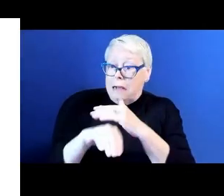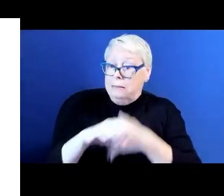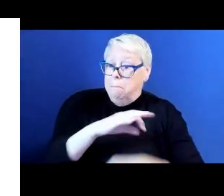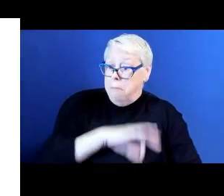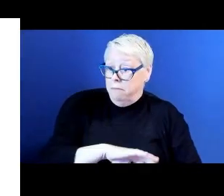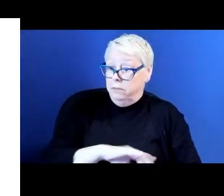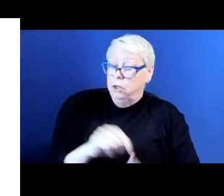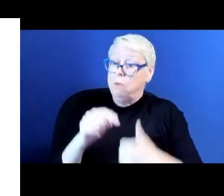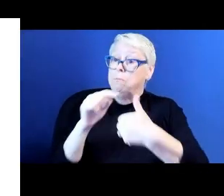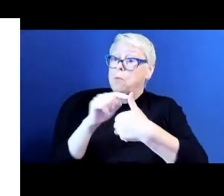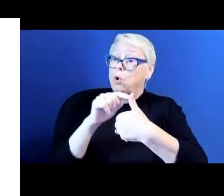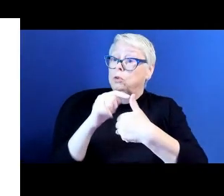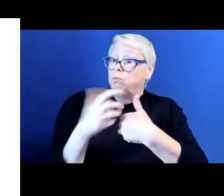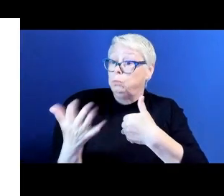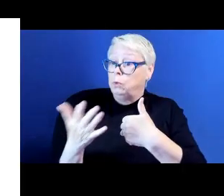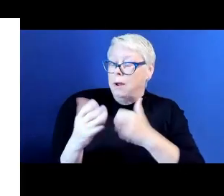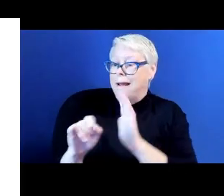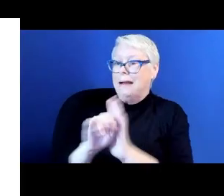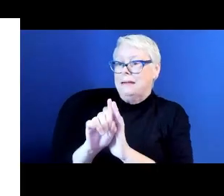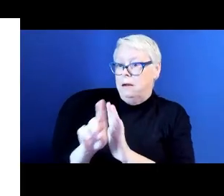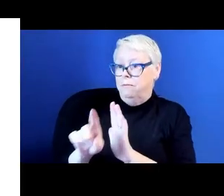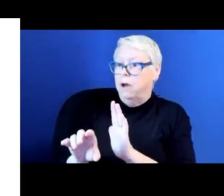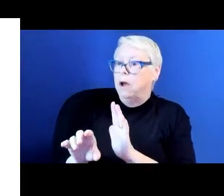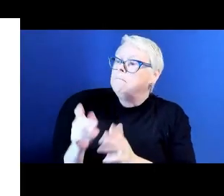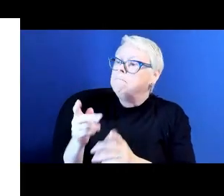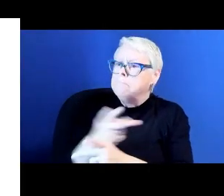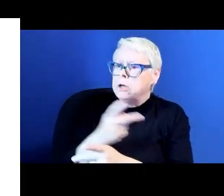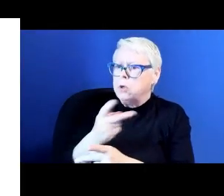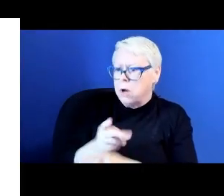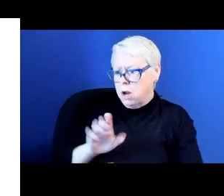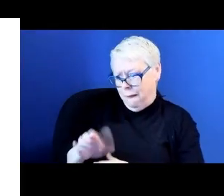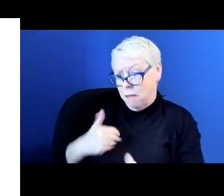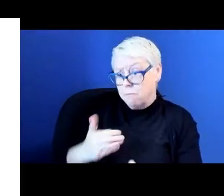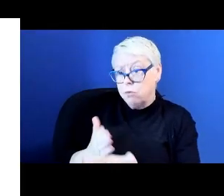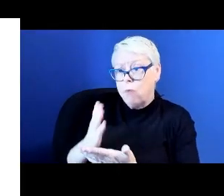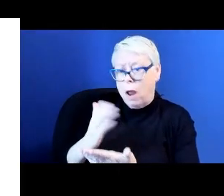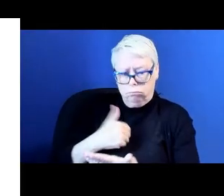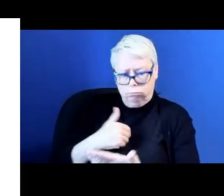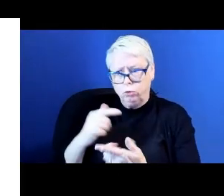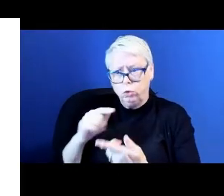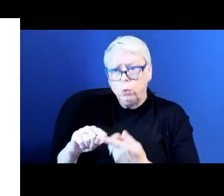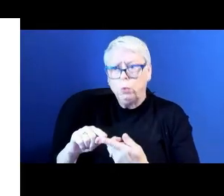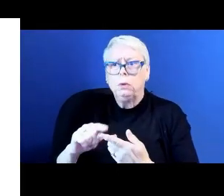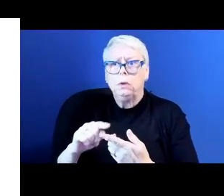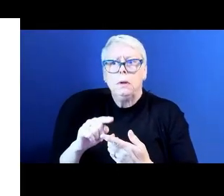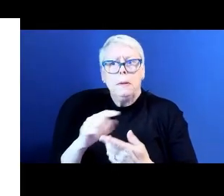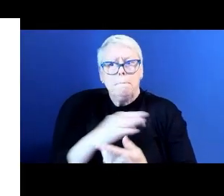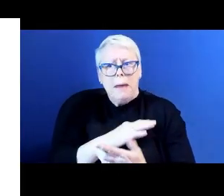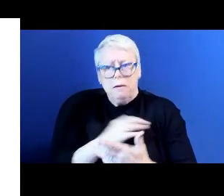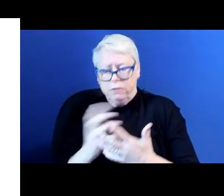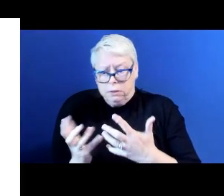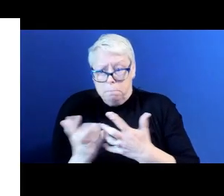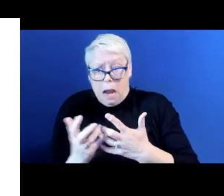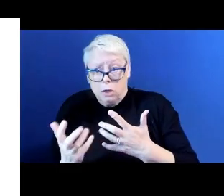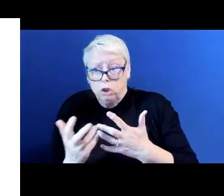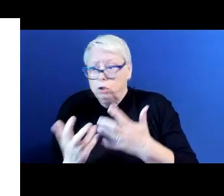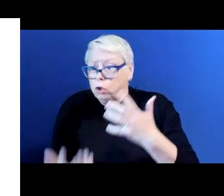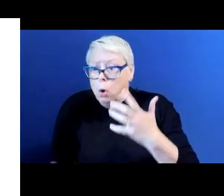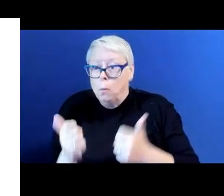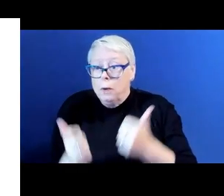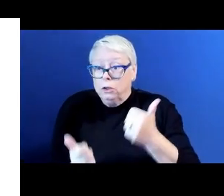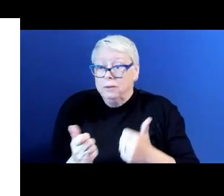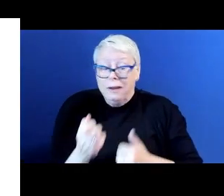one is to identify individuals' eligibility to benefits. Many people living on a low income are not